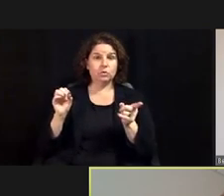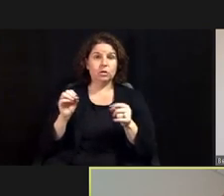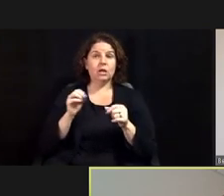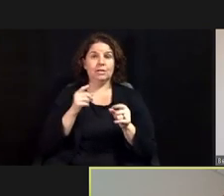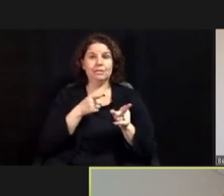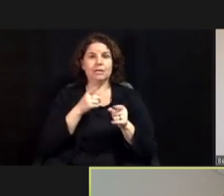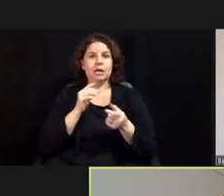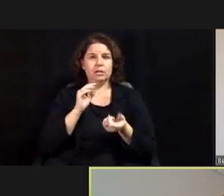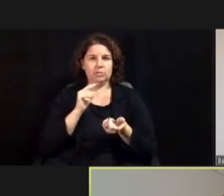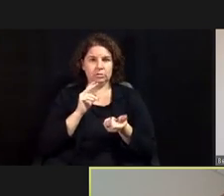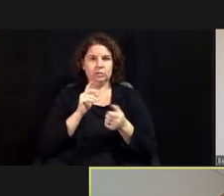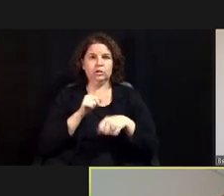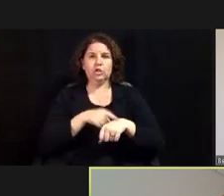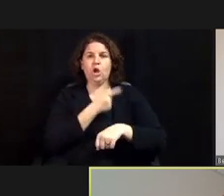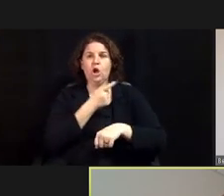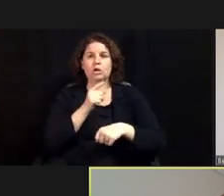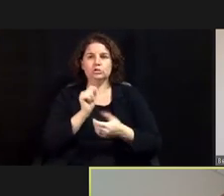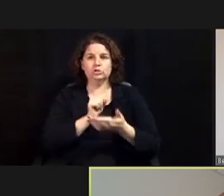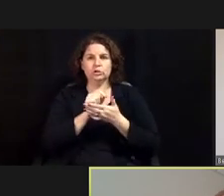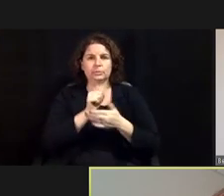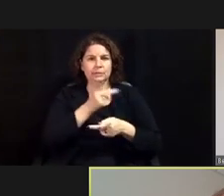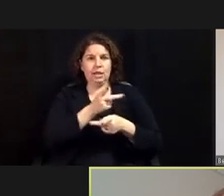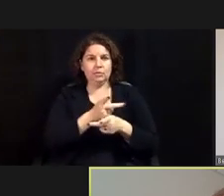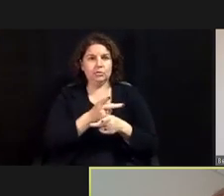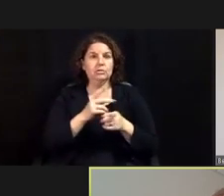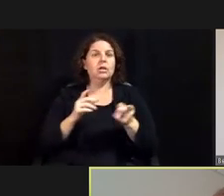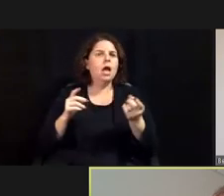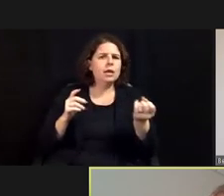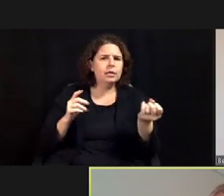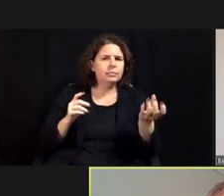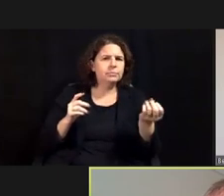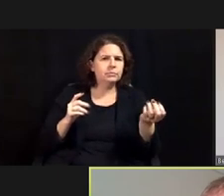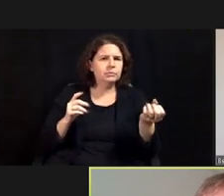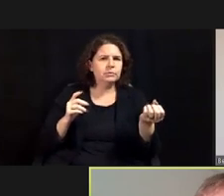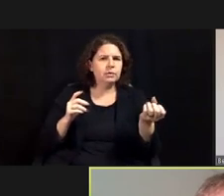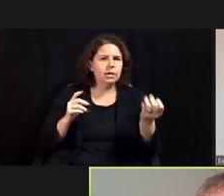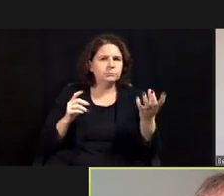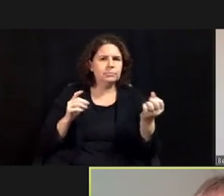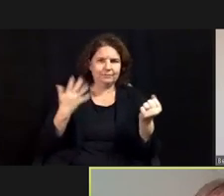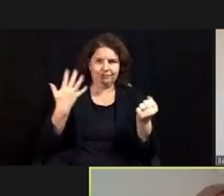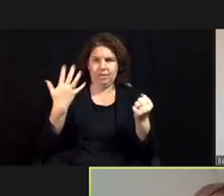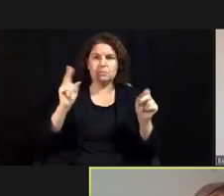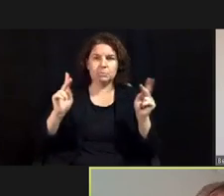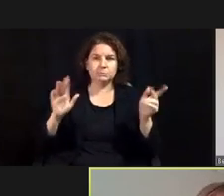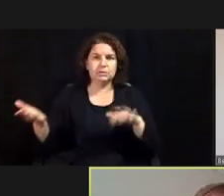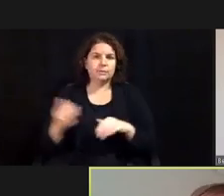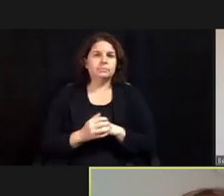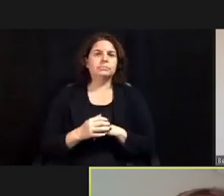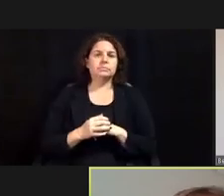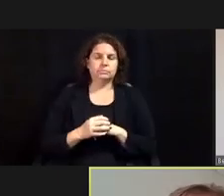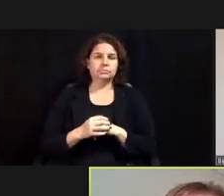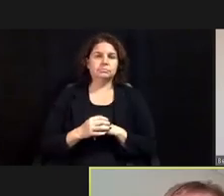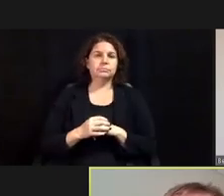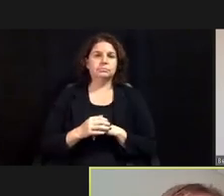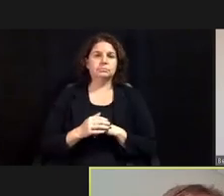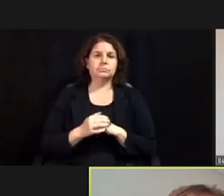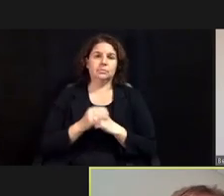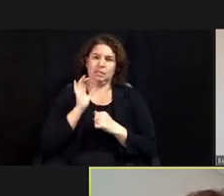outbreak, a major spike in cases. It may be the most single contributor to the fact that we weren't able to move forward last